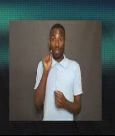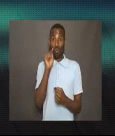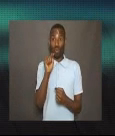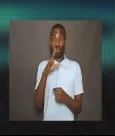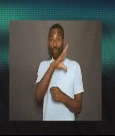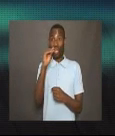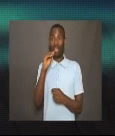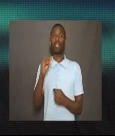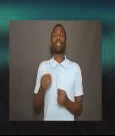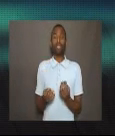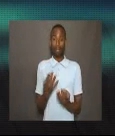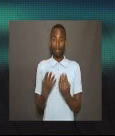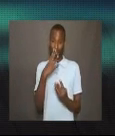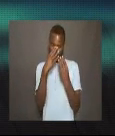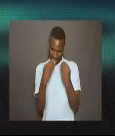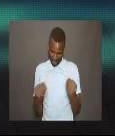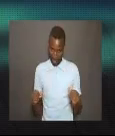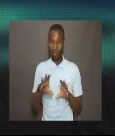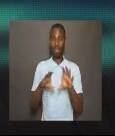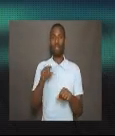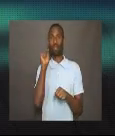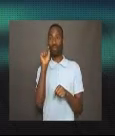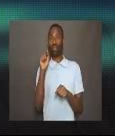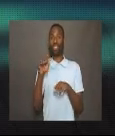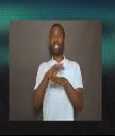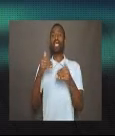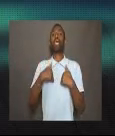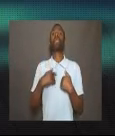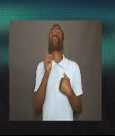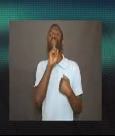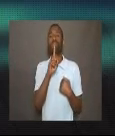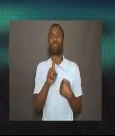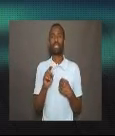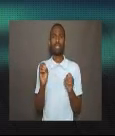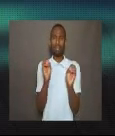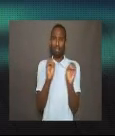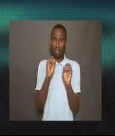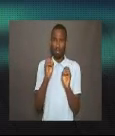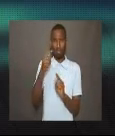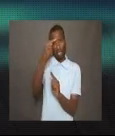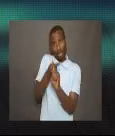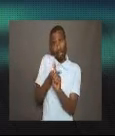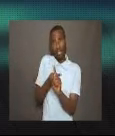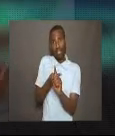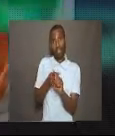and melting point. There is no change in temperature.